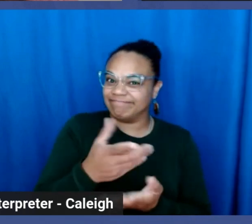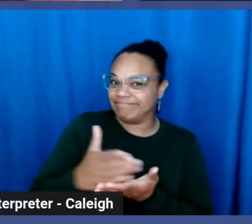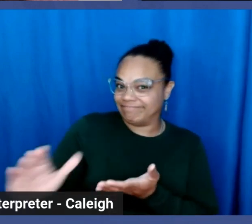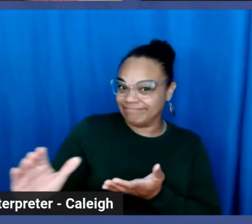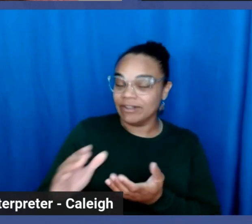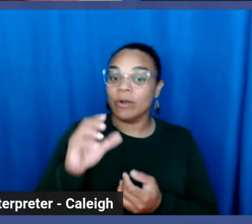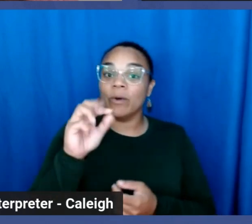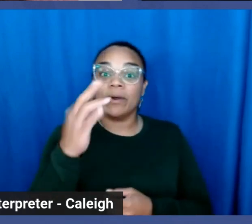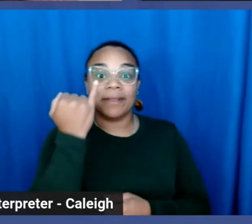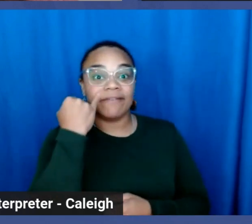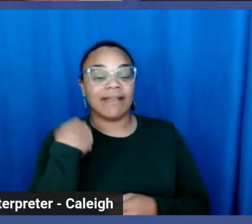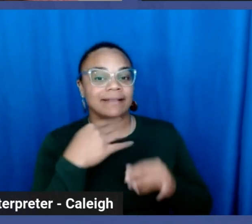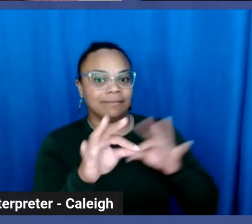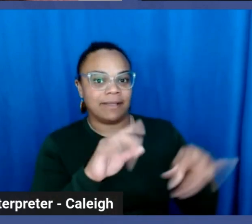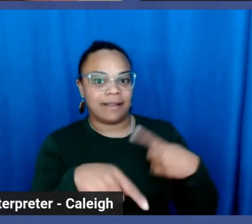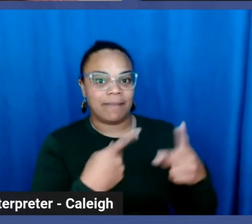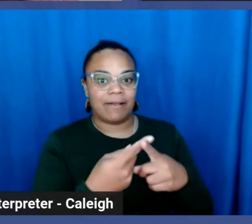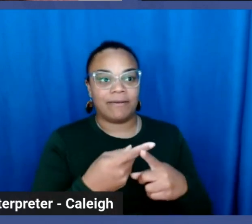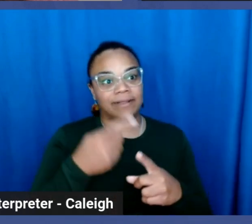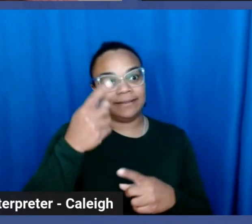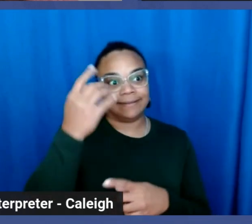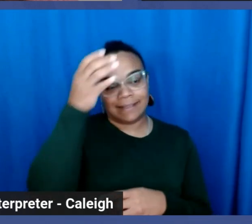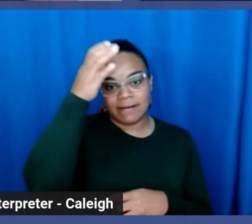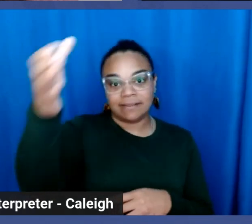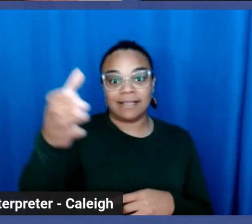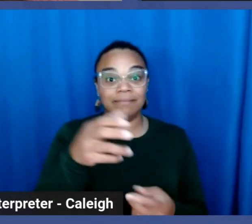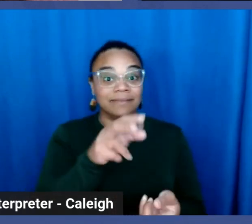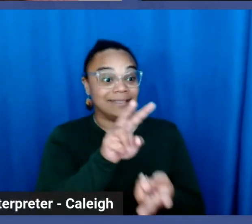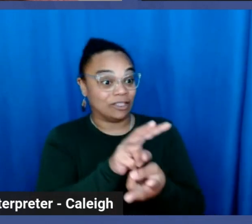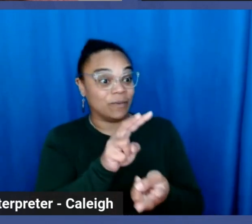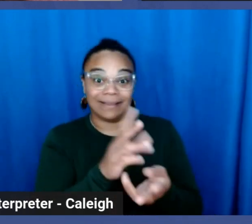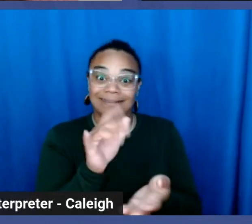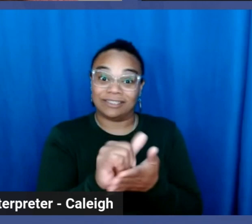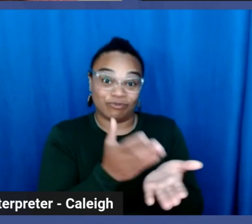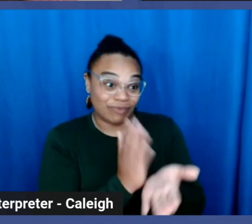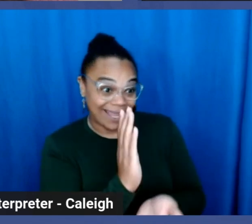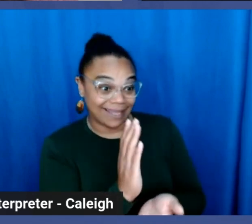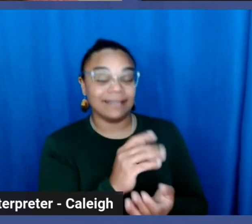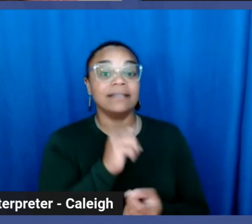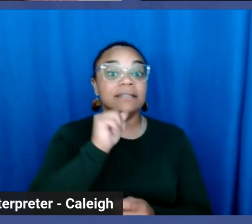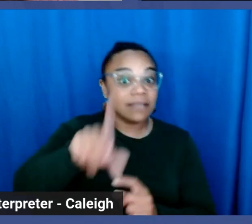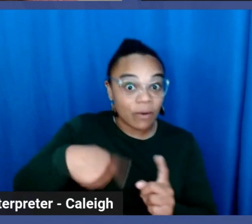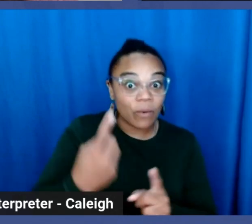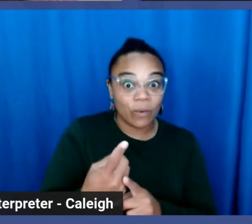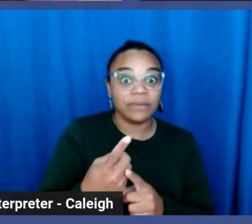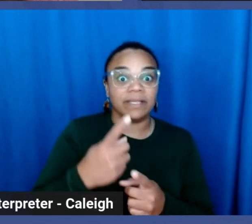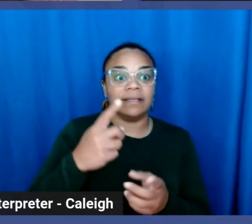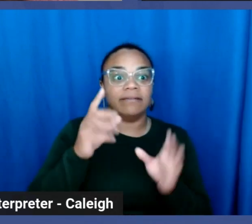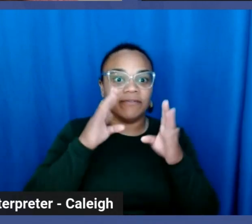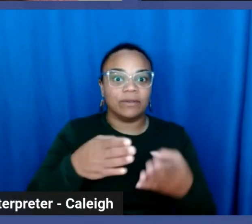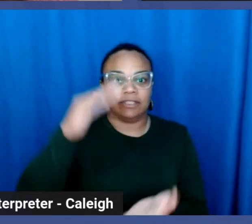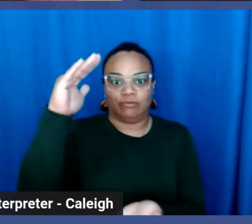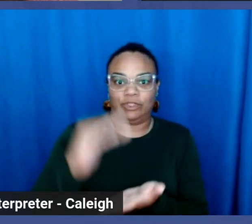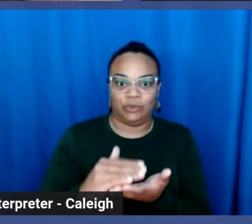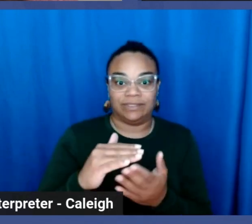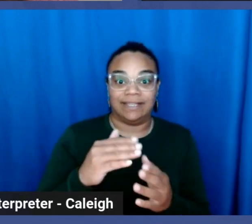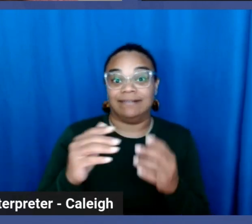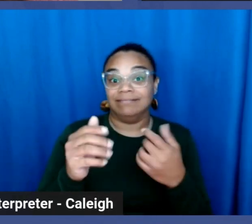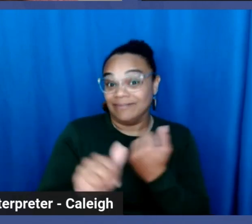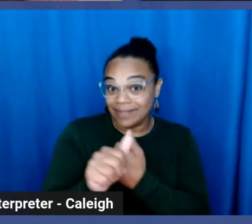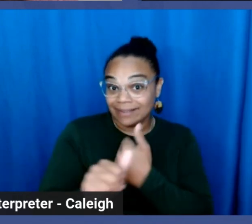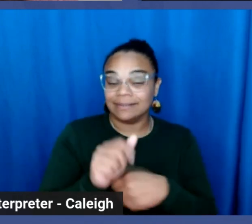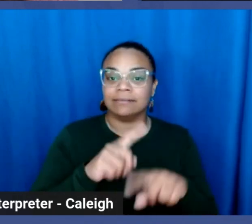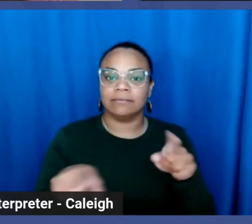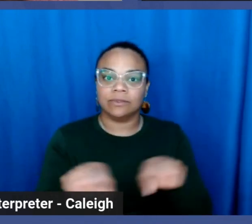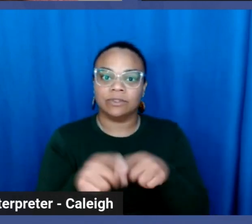of sexuality as a right that is not only centered in reducing violence, but also reducing